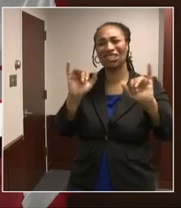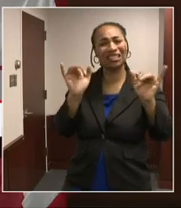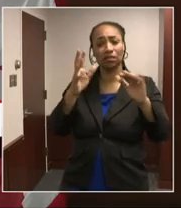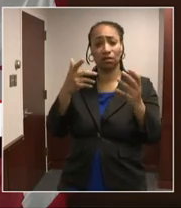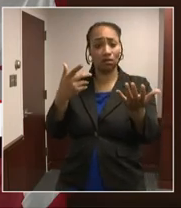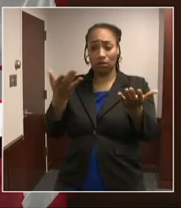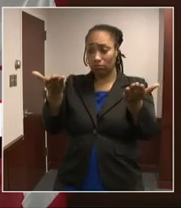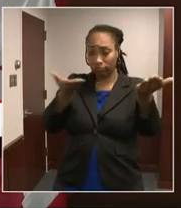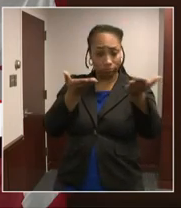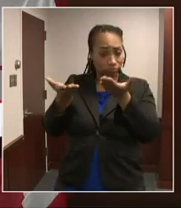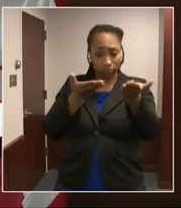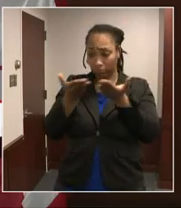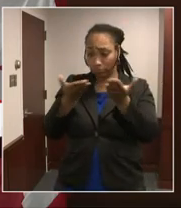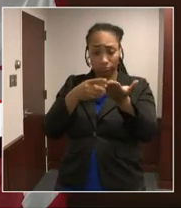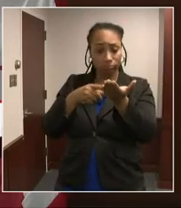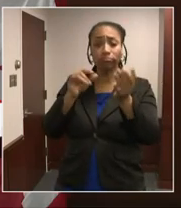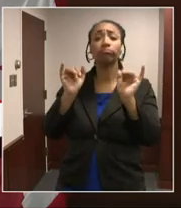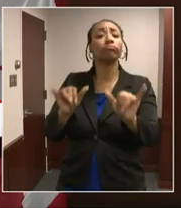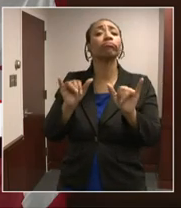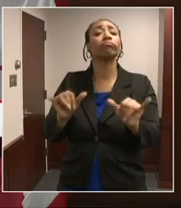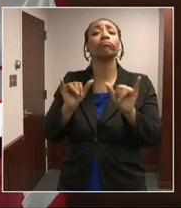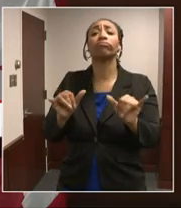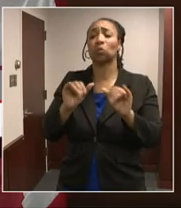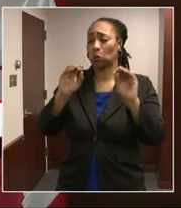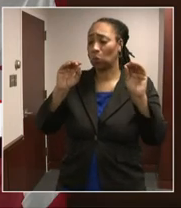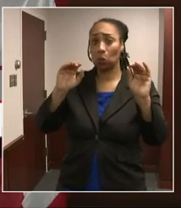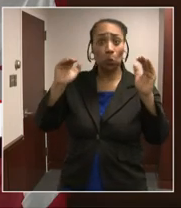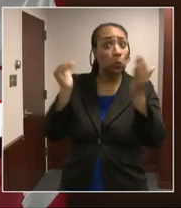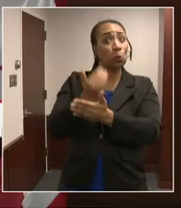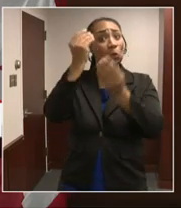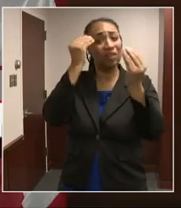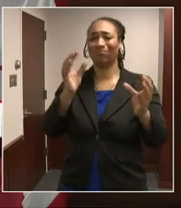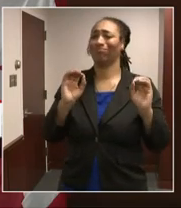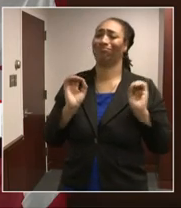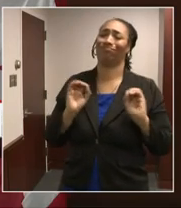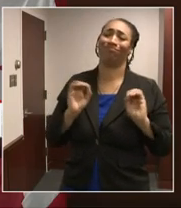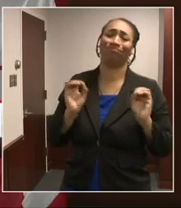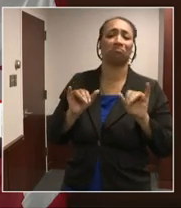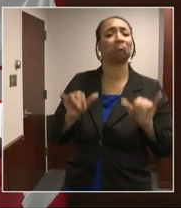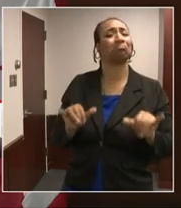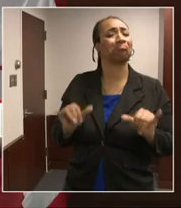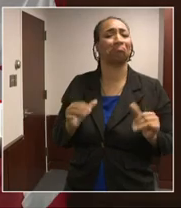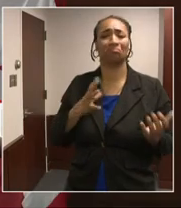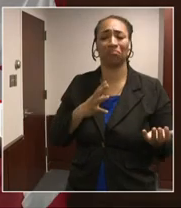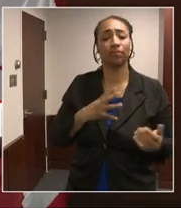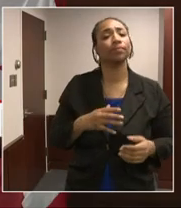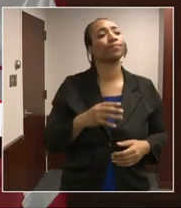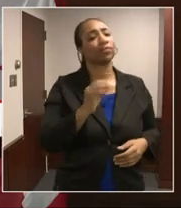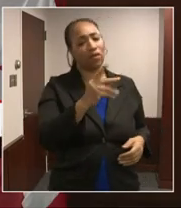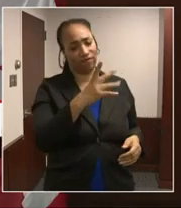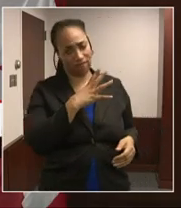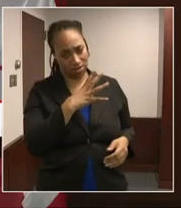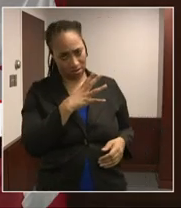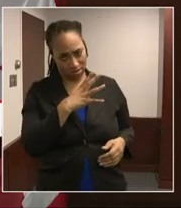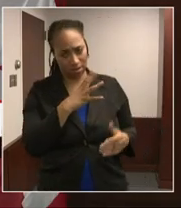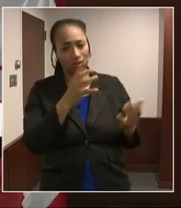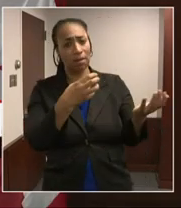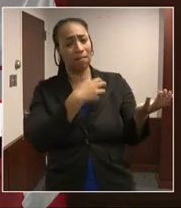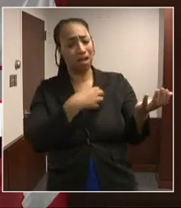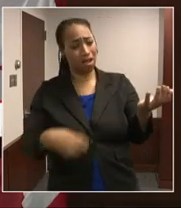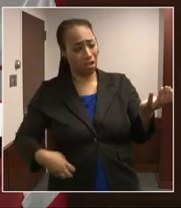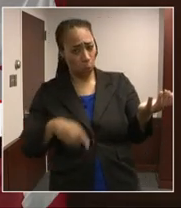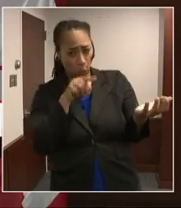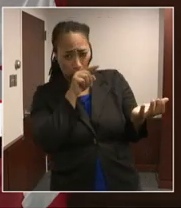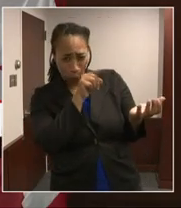about an executive order. Mayor Bowser, I think it's fair to say you've gotten on pretty well with Republican Chairman of the Oversight